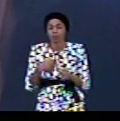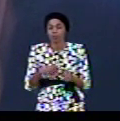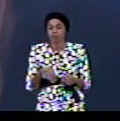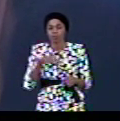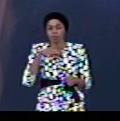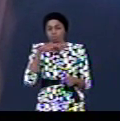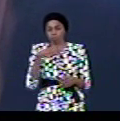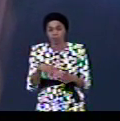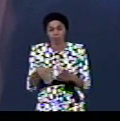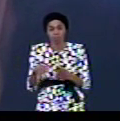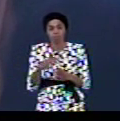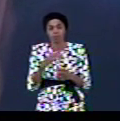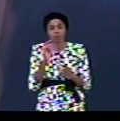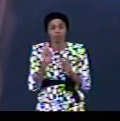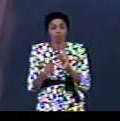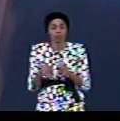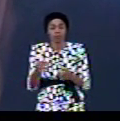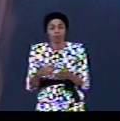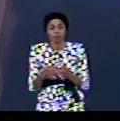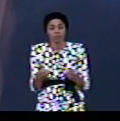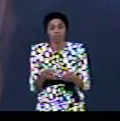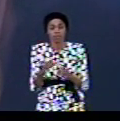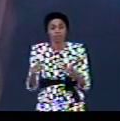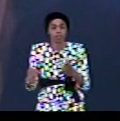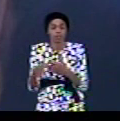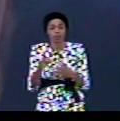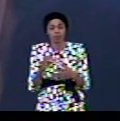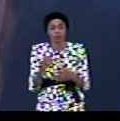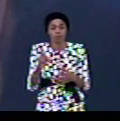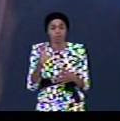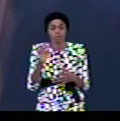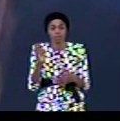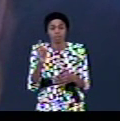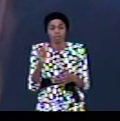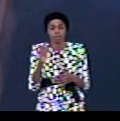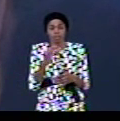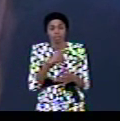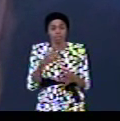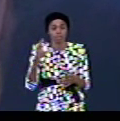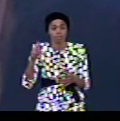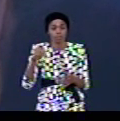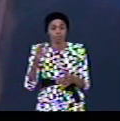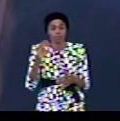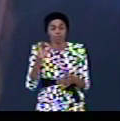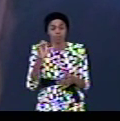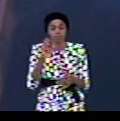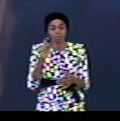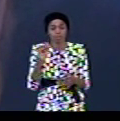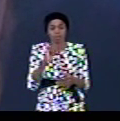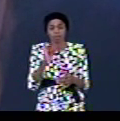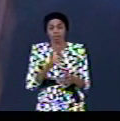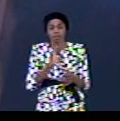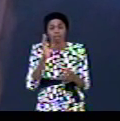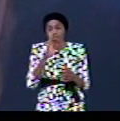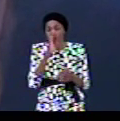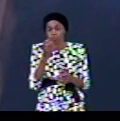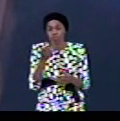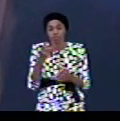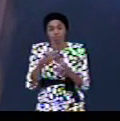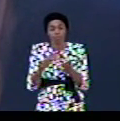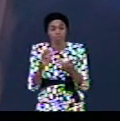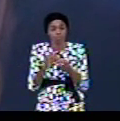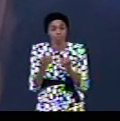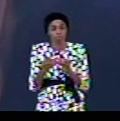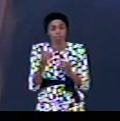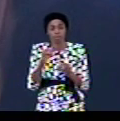among the inhabitants of the land, among the Canaanites and the Perizzites, and I being few in number, they shall